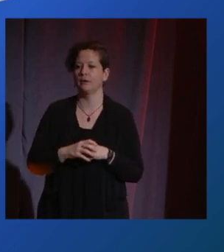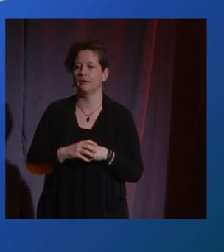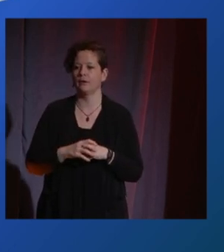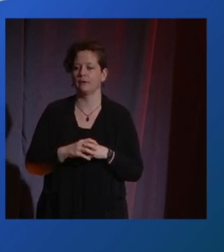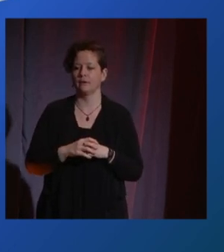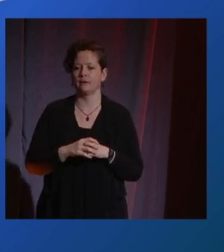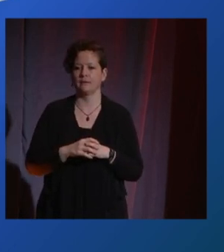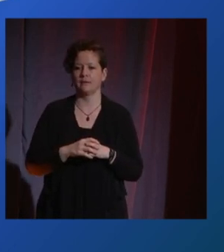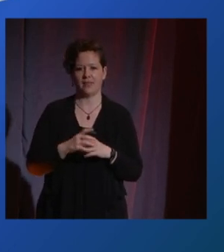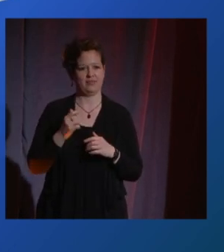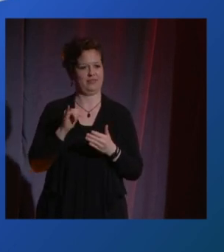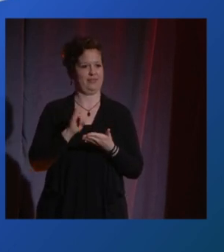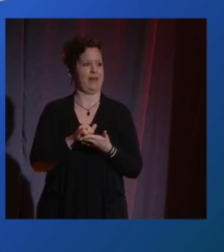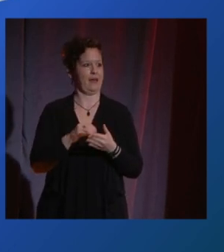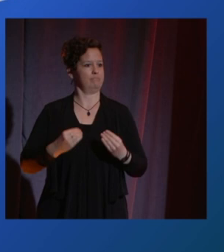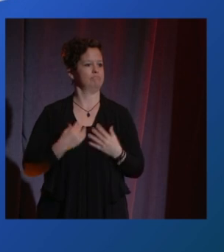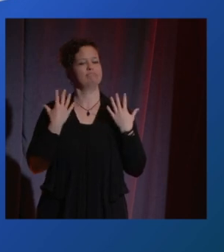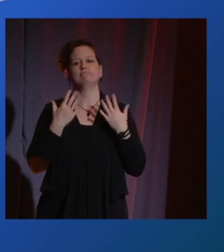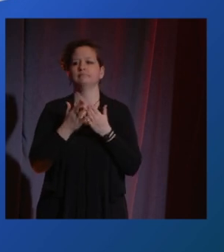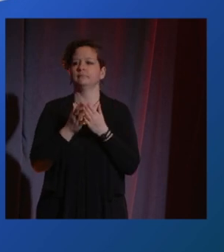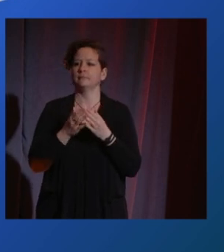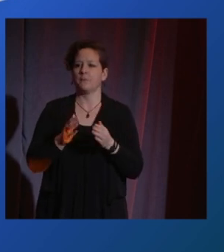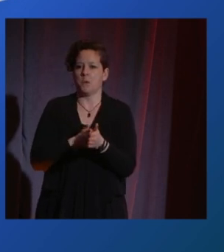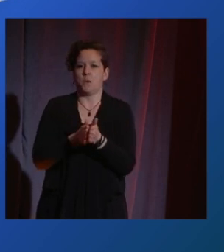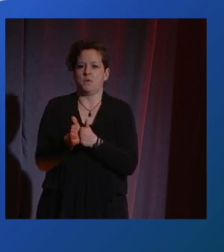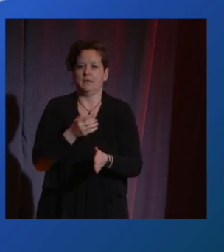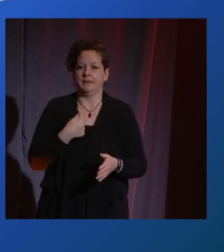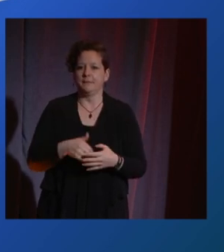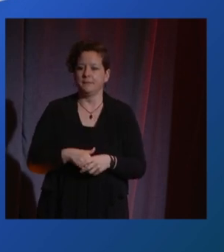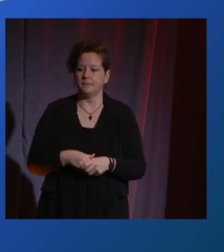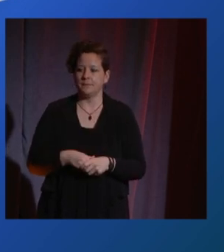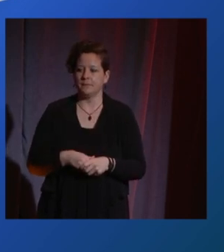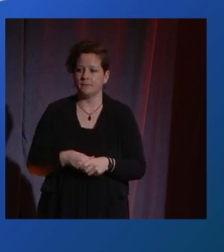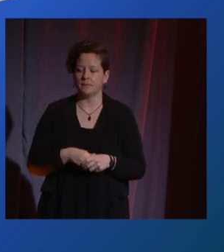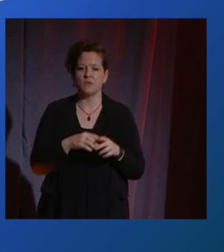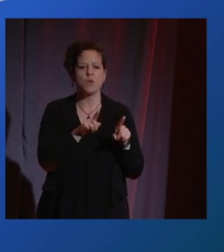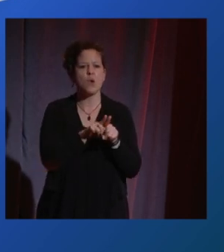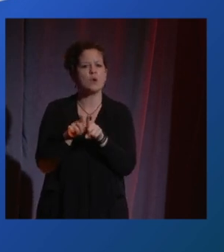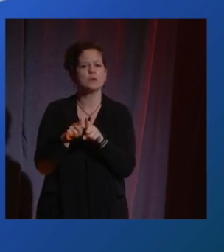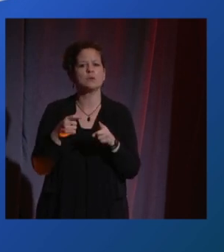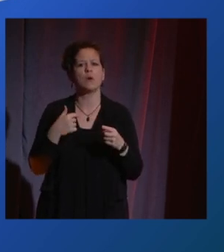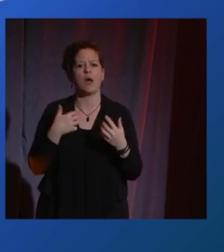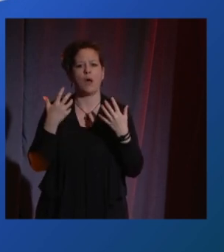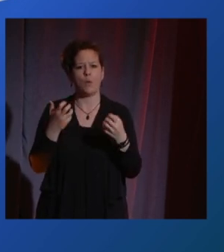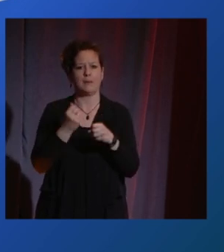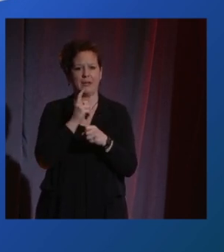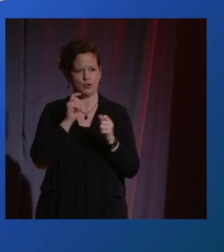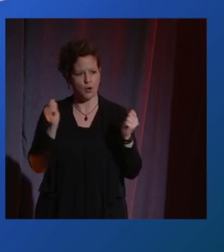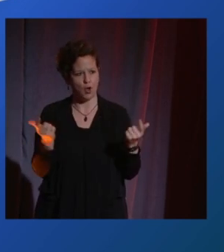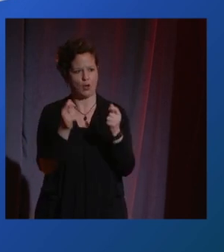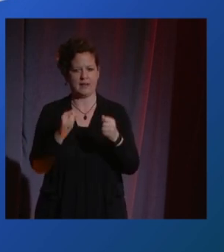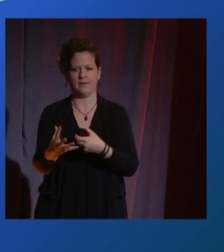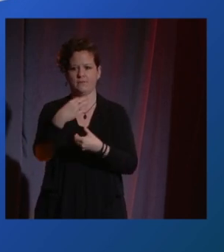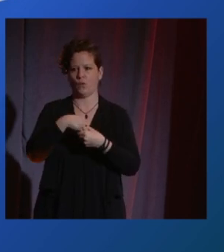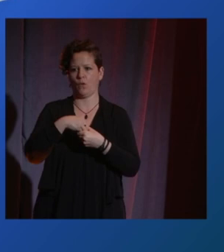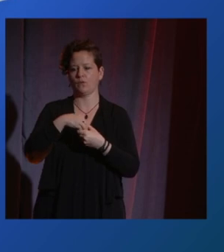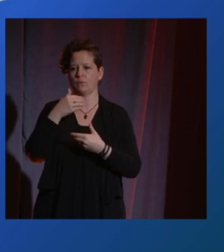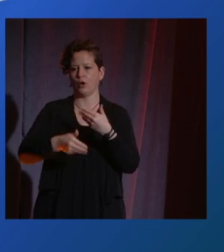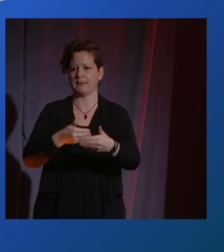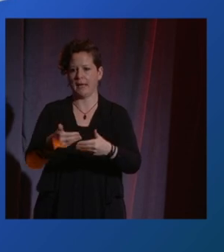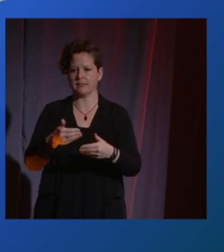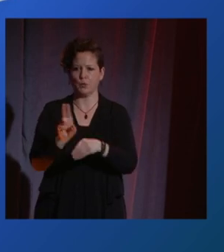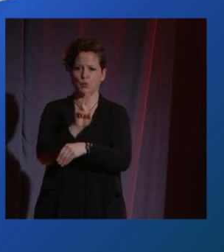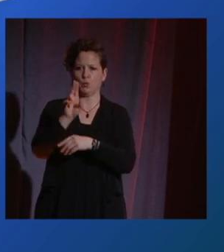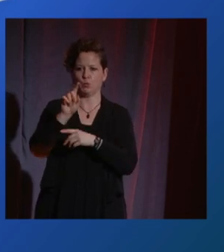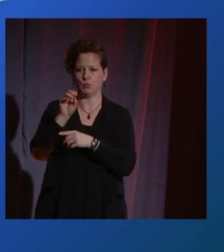drives me and at the same time I want to democratize these tools so the uh we